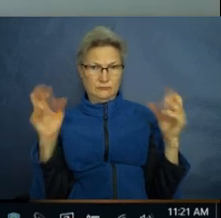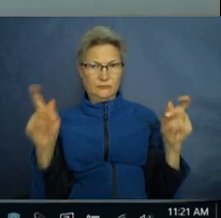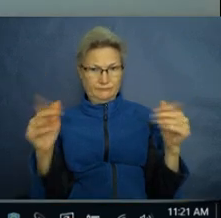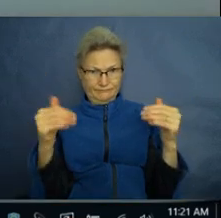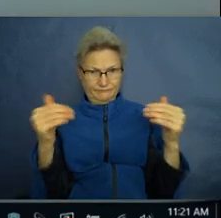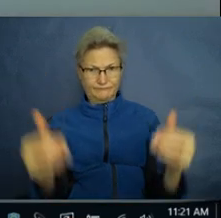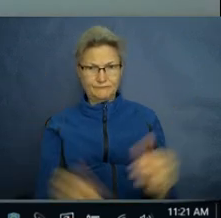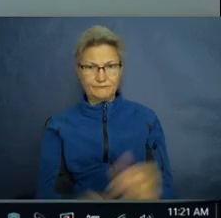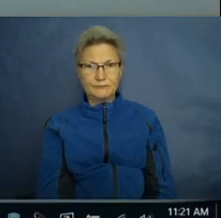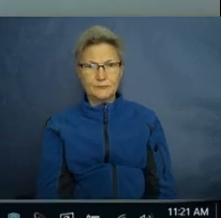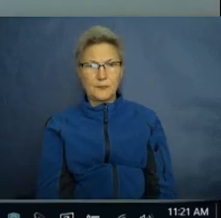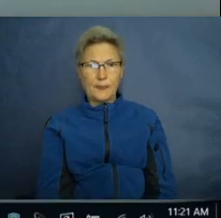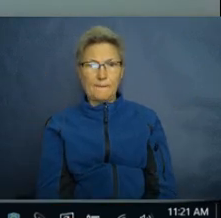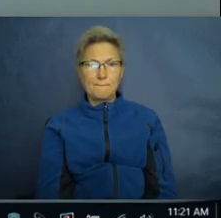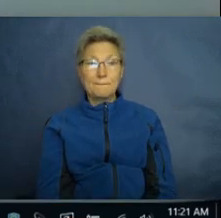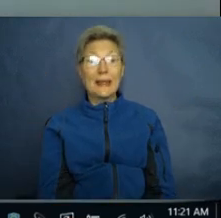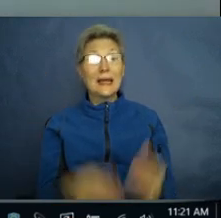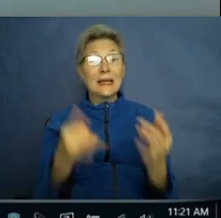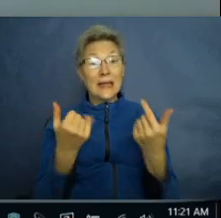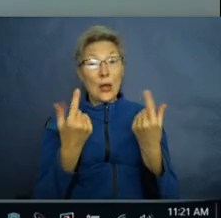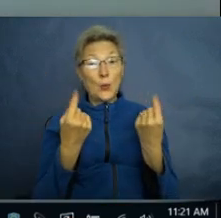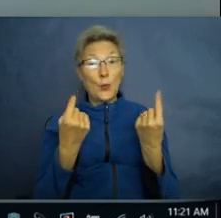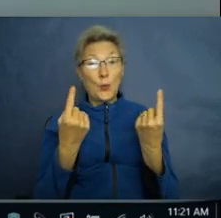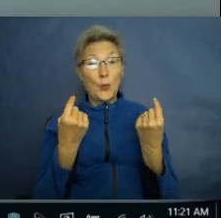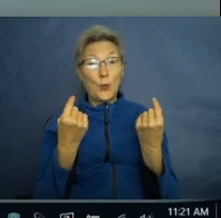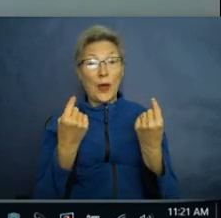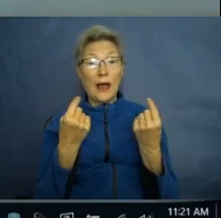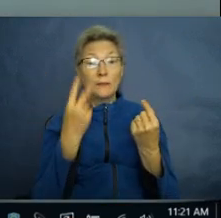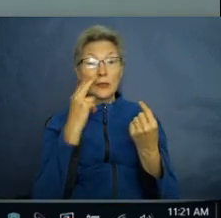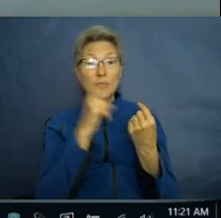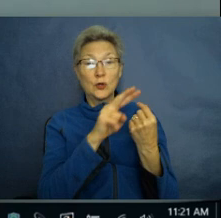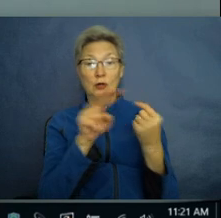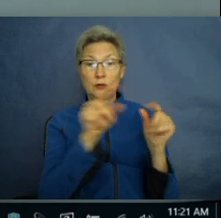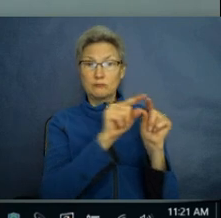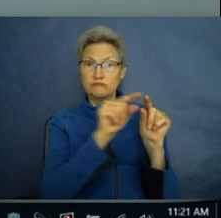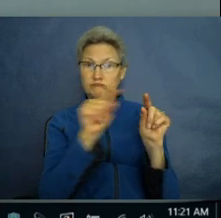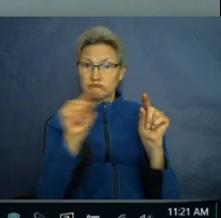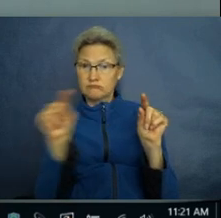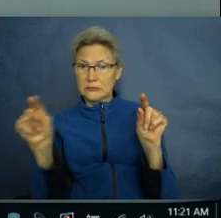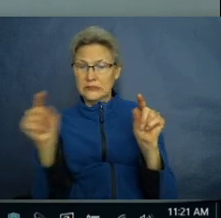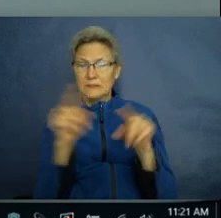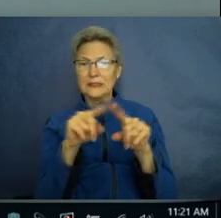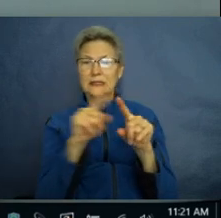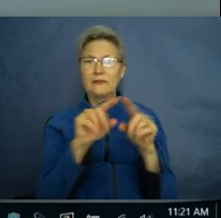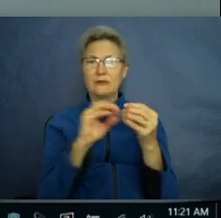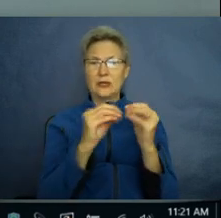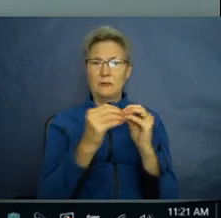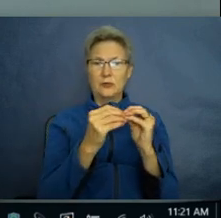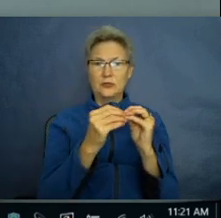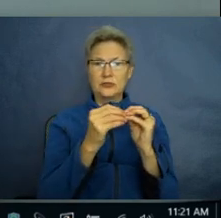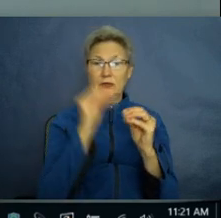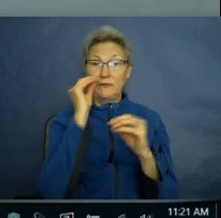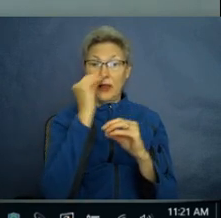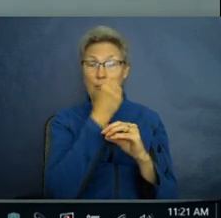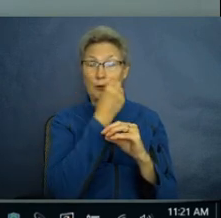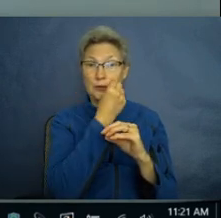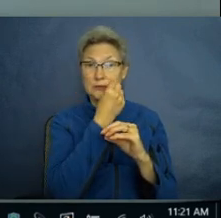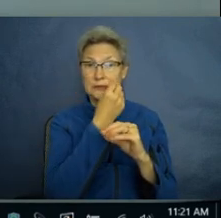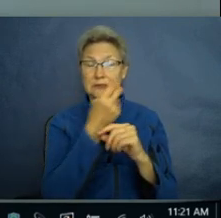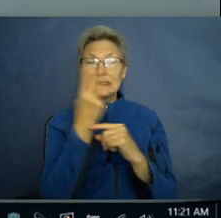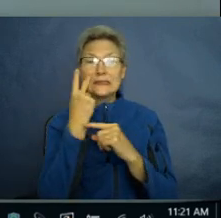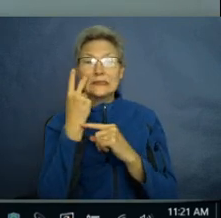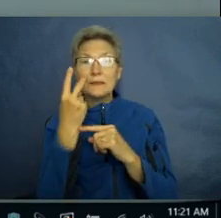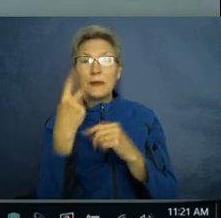to go on this. Now what I'm going to do is I'm going to look across my different numbers of flowers here, because